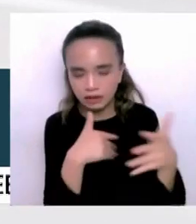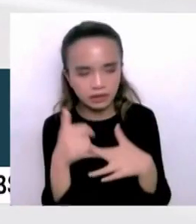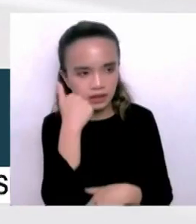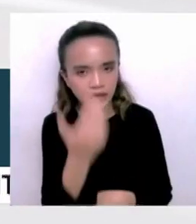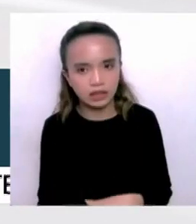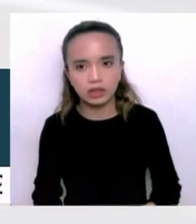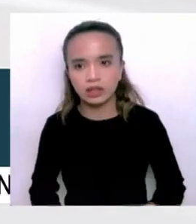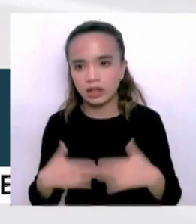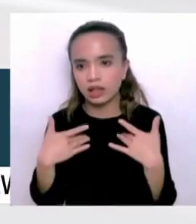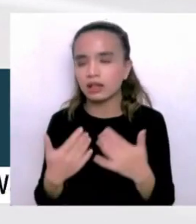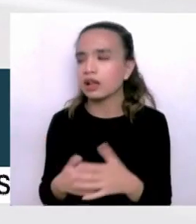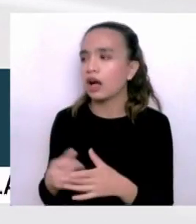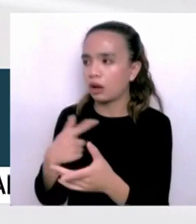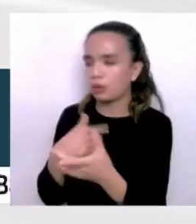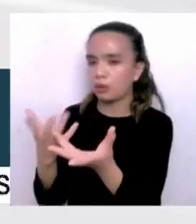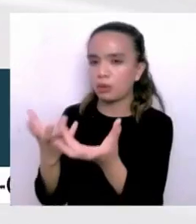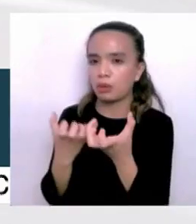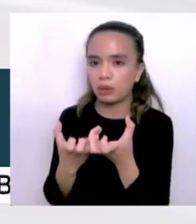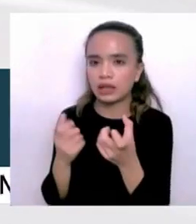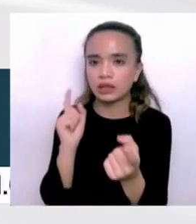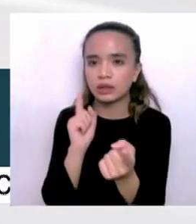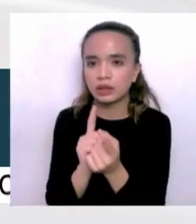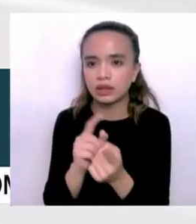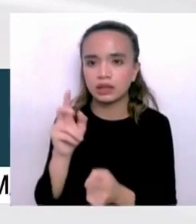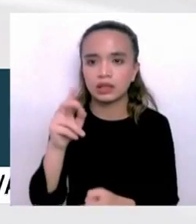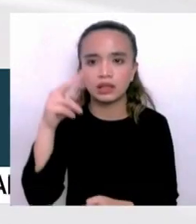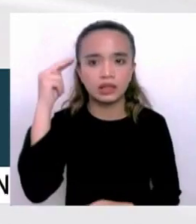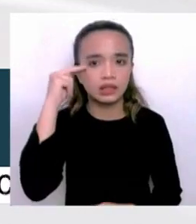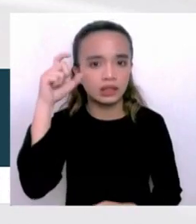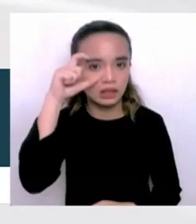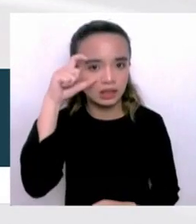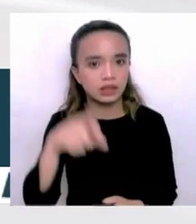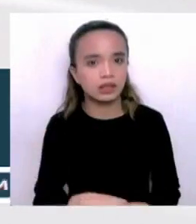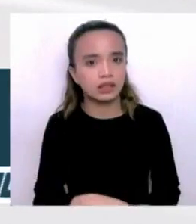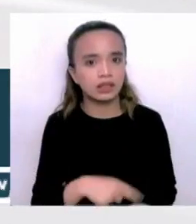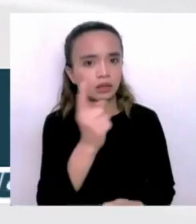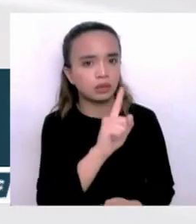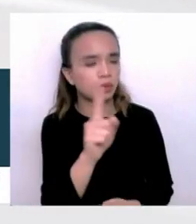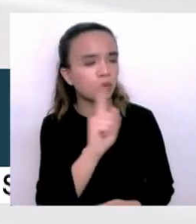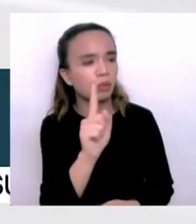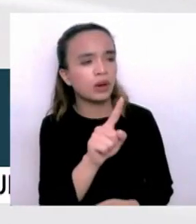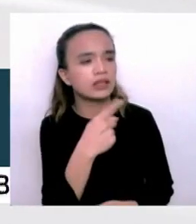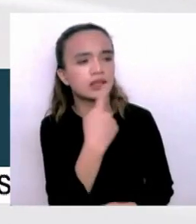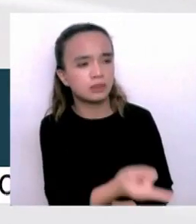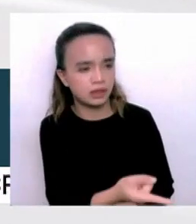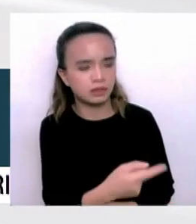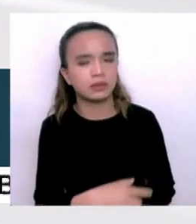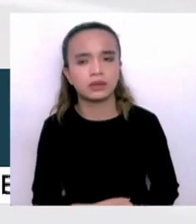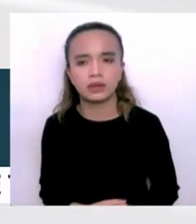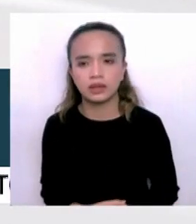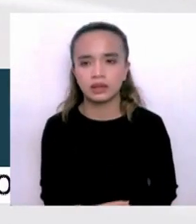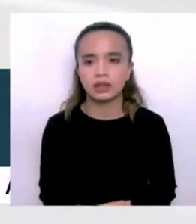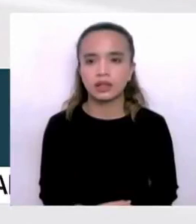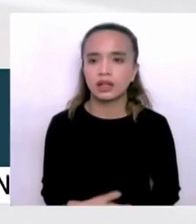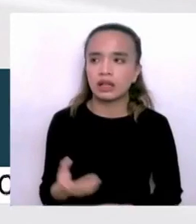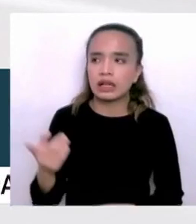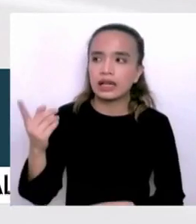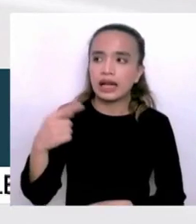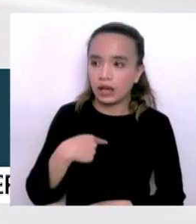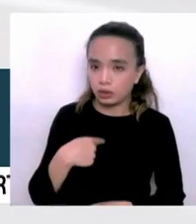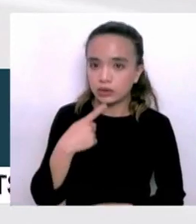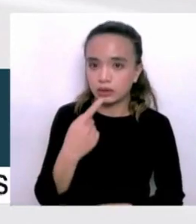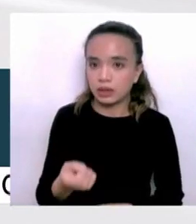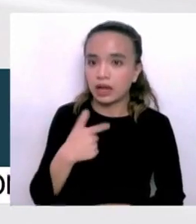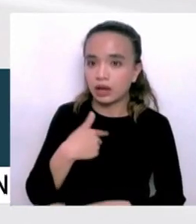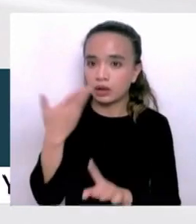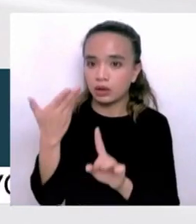I want to meet Ninoy Aquino. And what would you tell him? That I am the